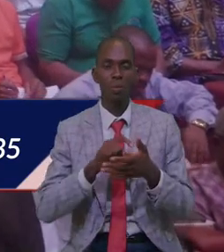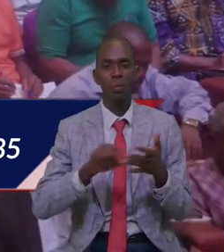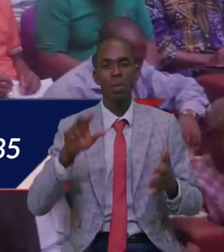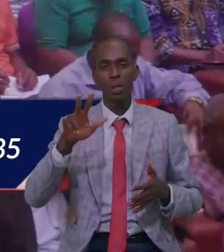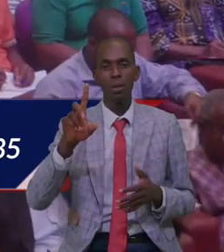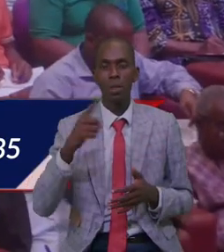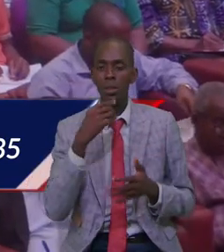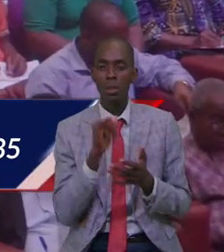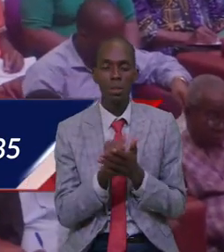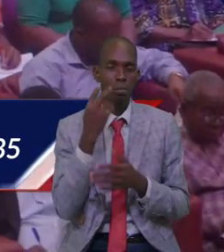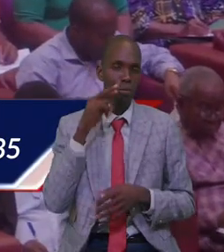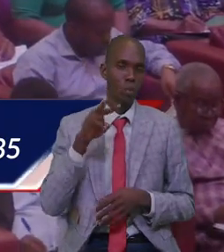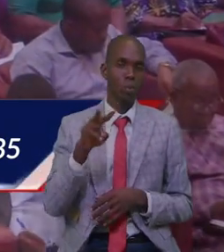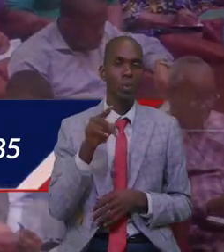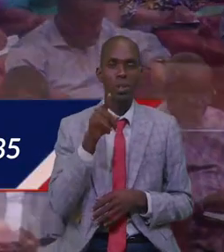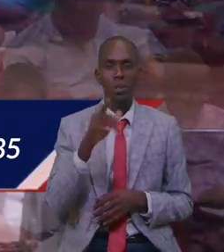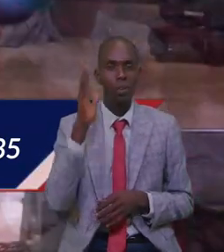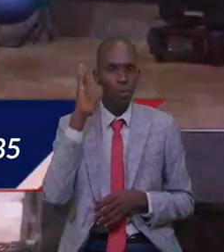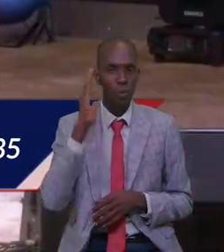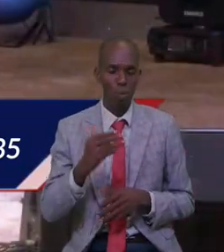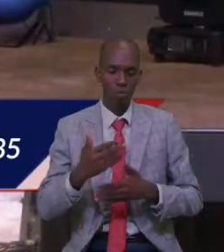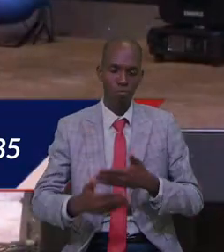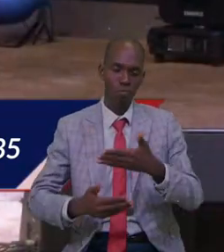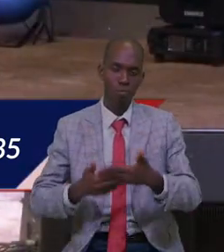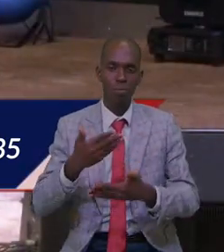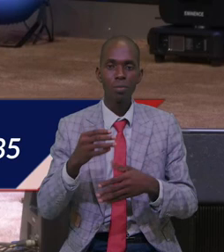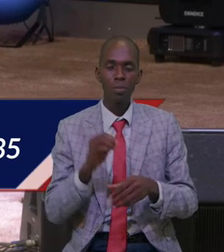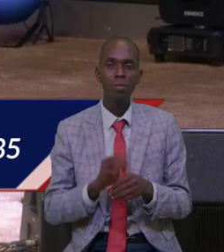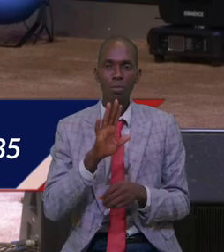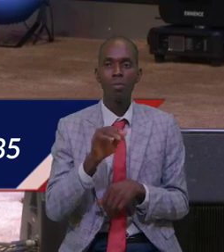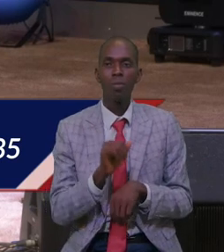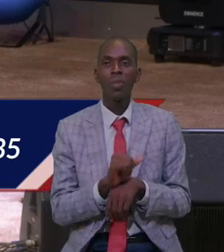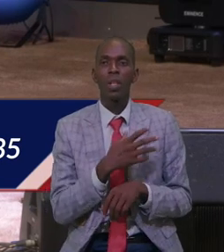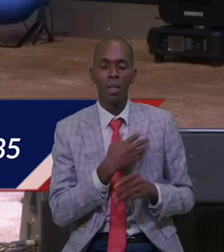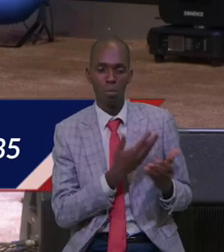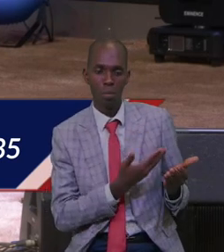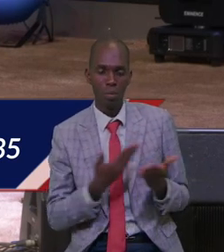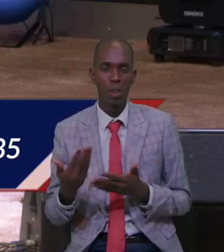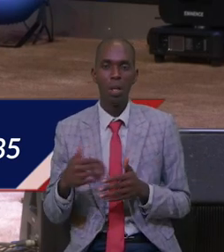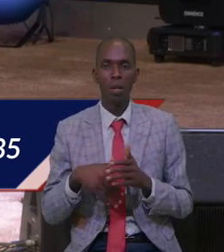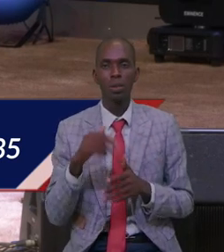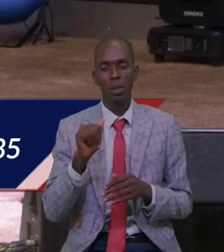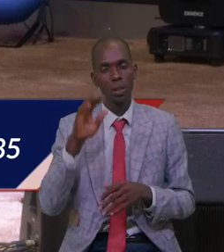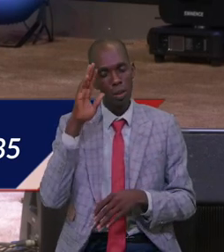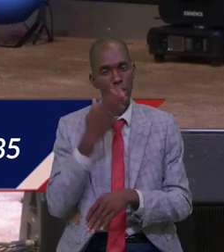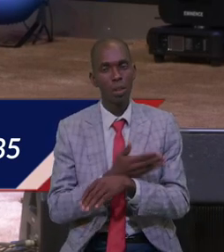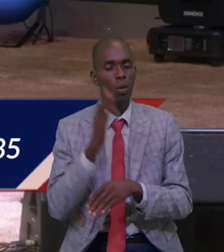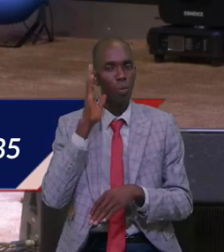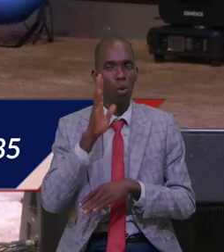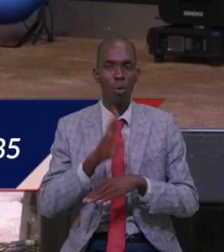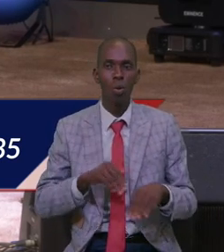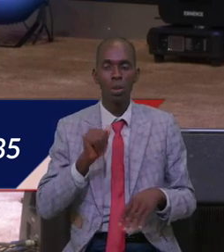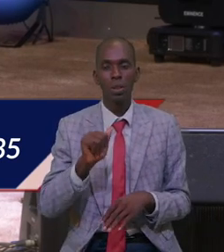and behold, thou shalt conceive in thy womb and bring forth a son, and shall call his